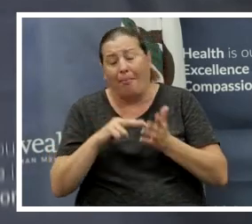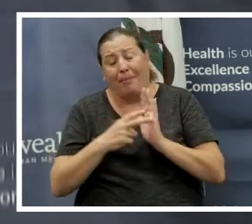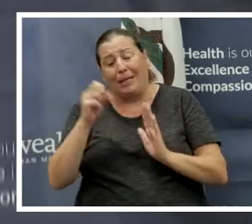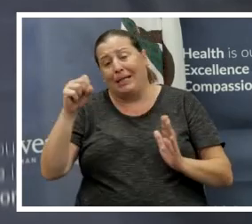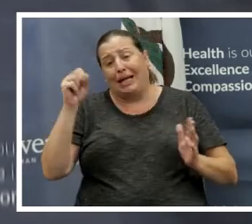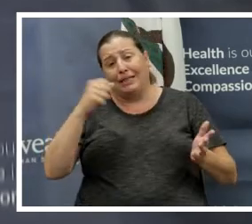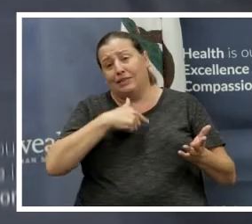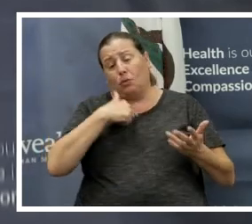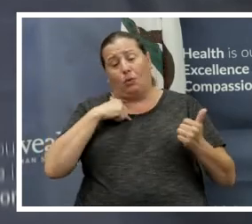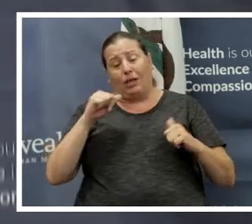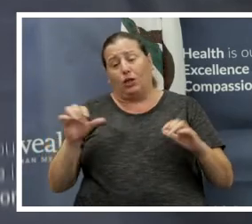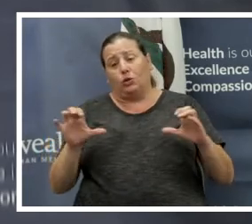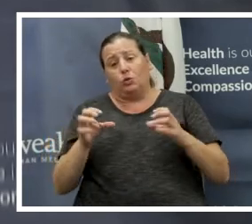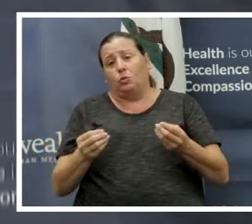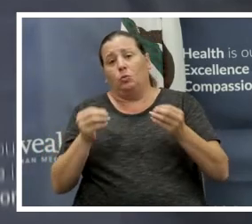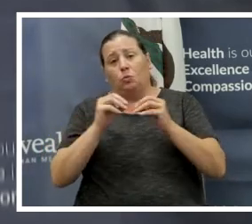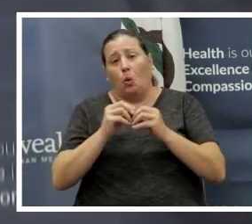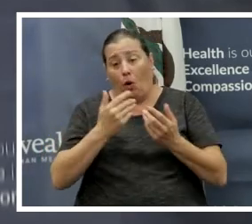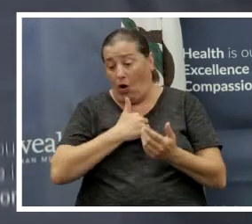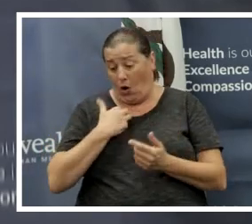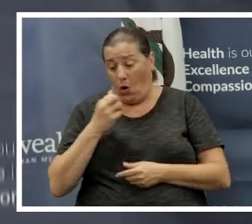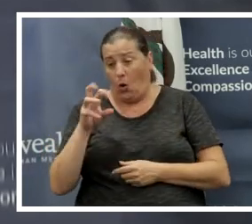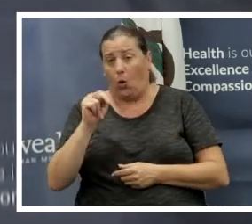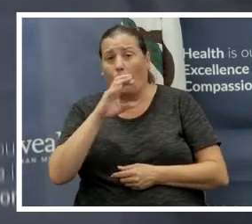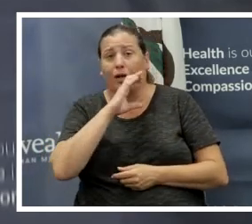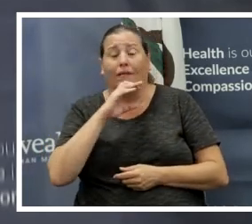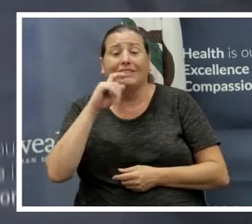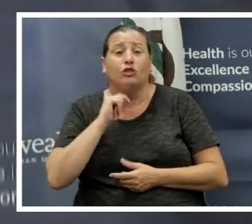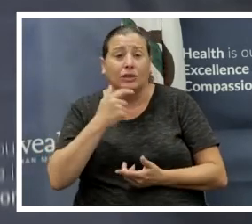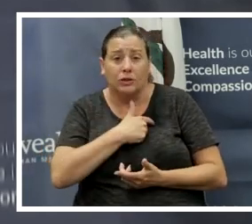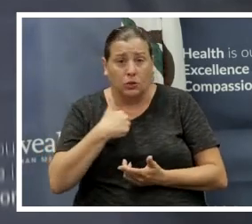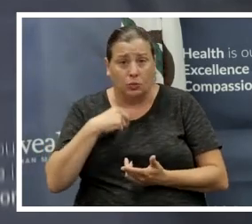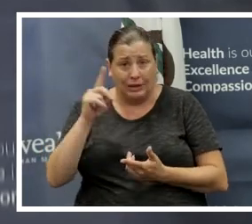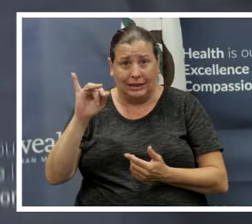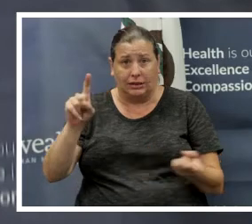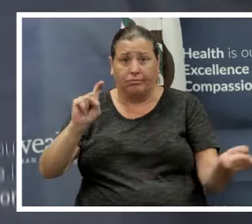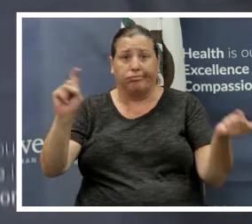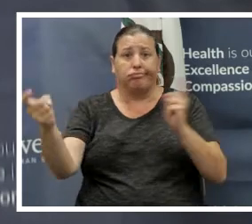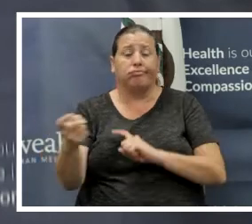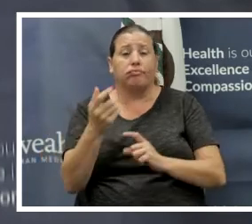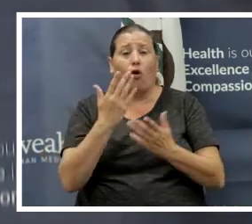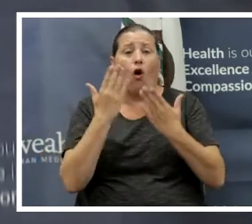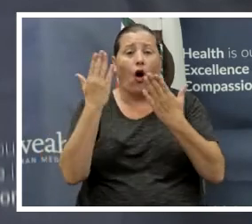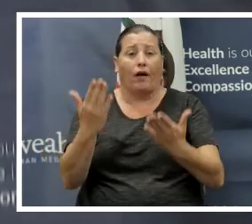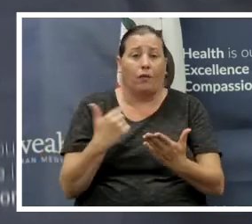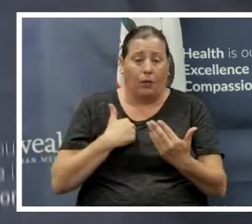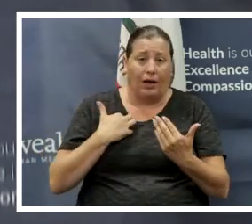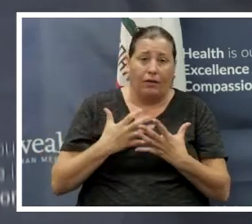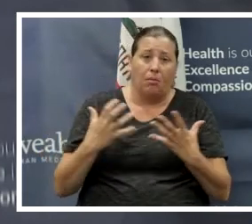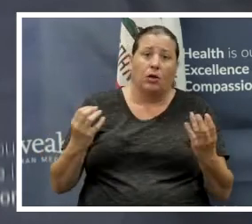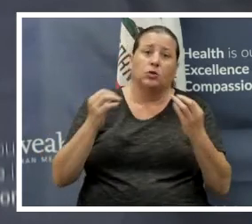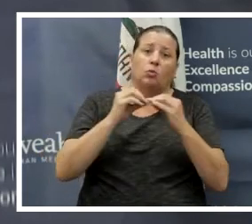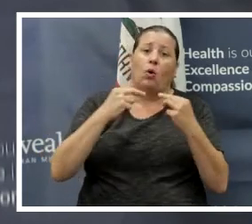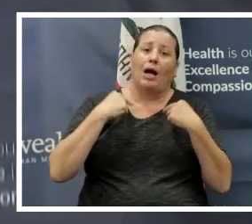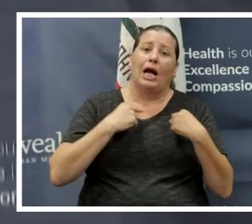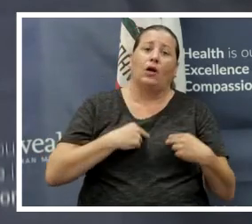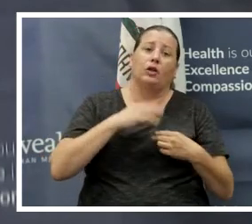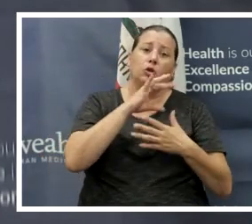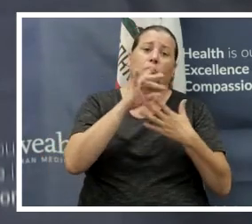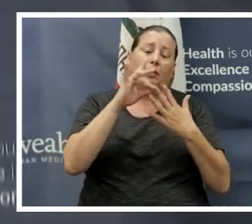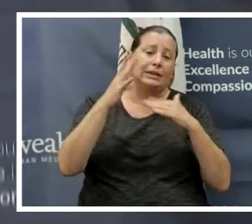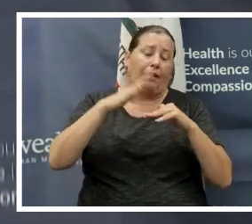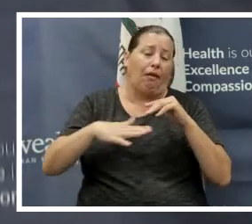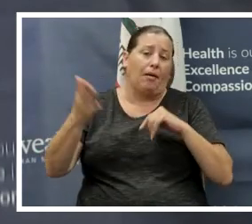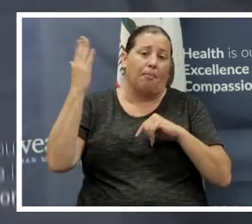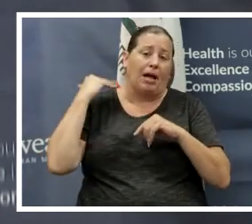our own cafeteria, we've significantly changed our offerings to be much more healthy choices than we have in the past.